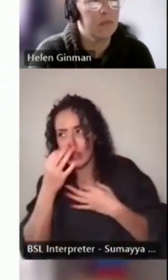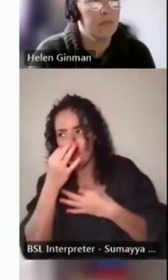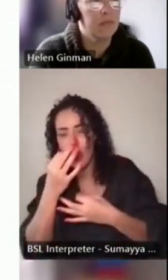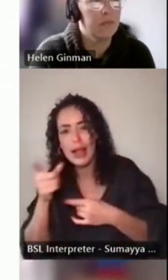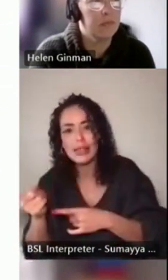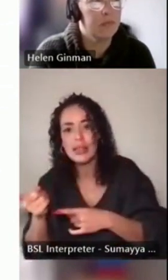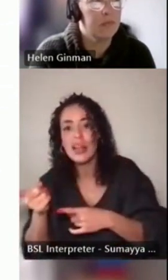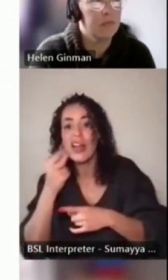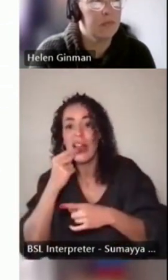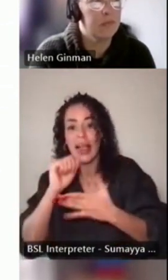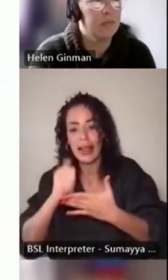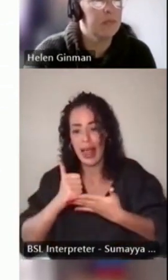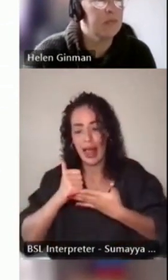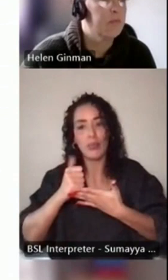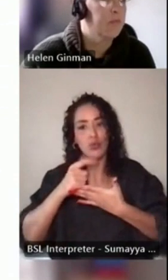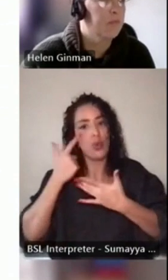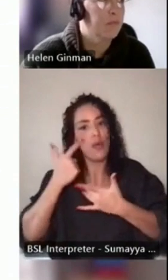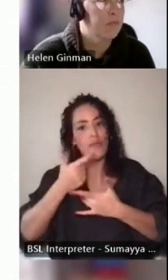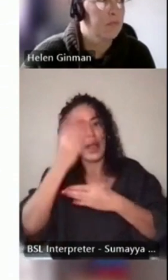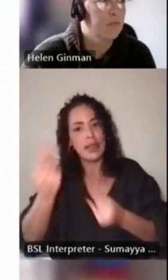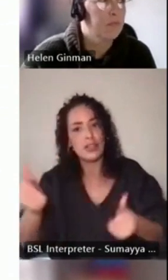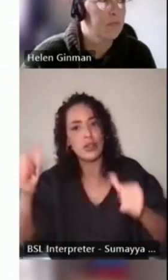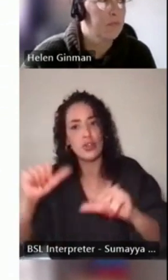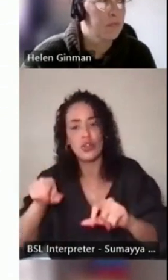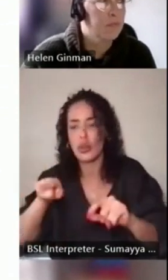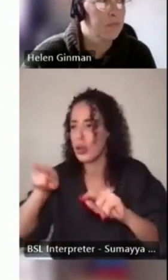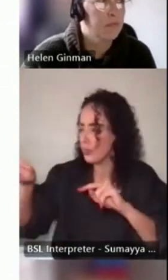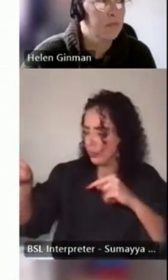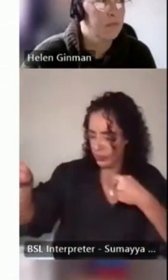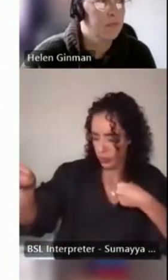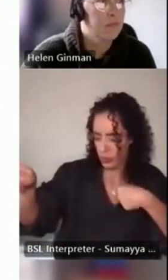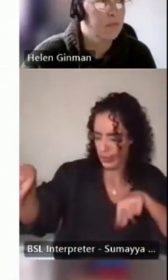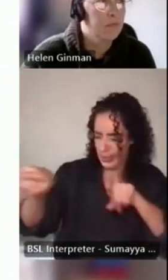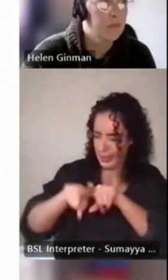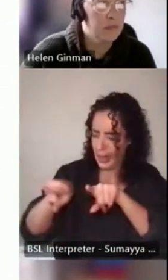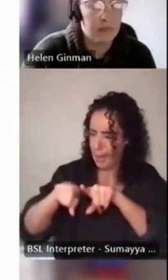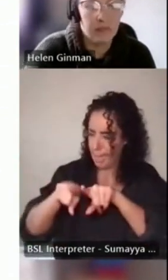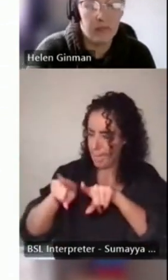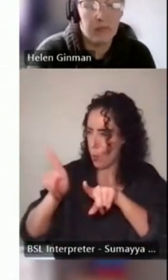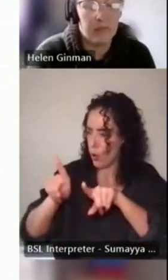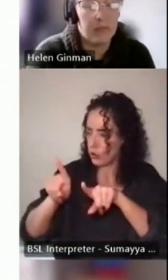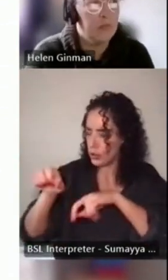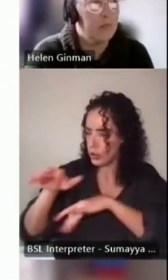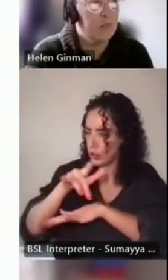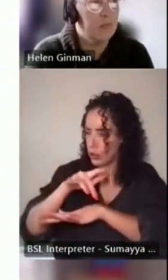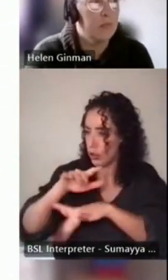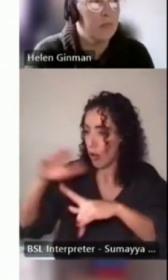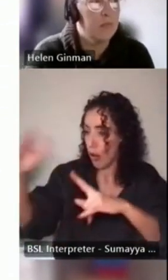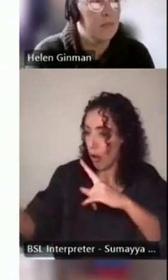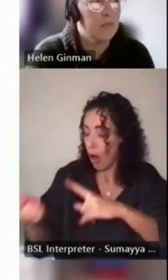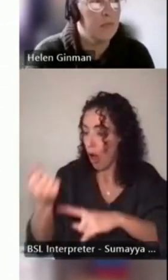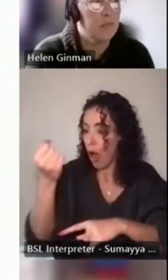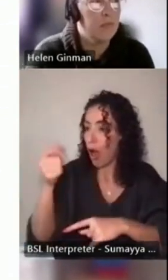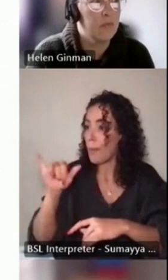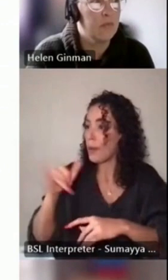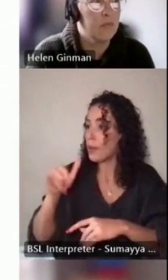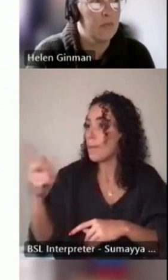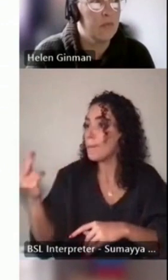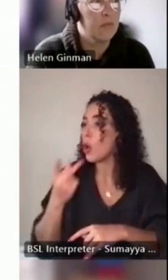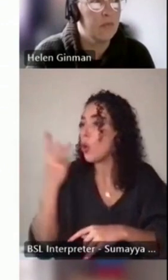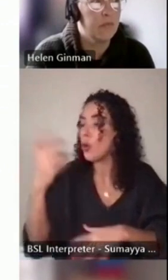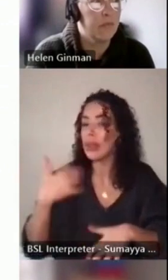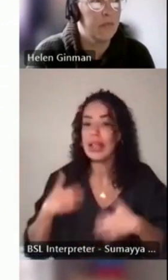finding solutions. So what is it that you've got in common? Is there a common thing that you're both interested in terms